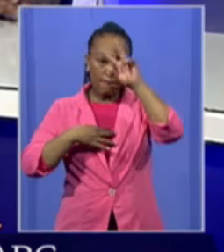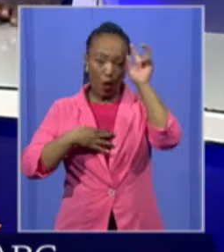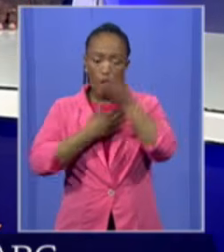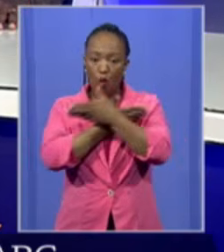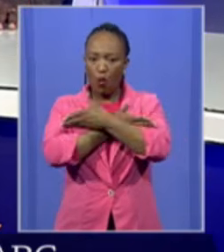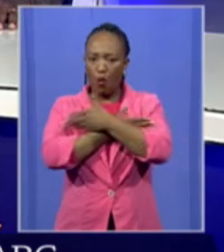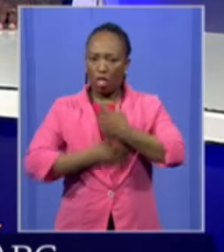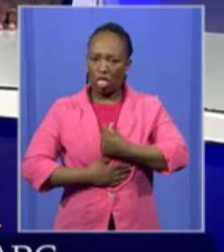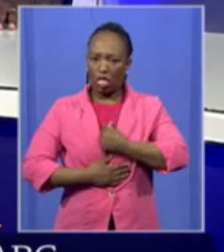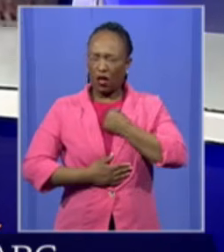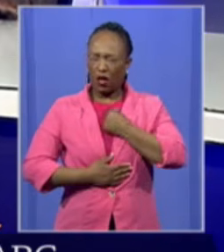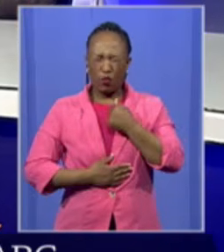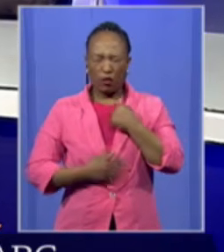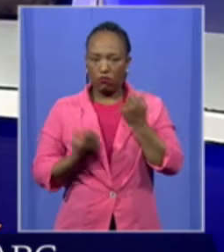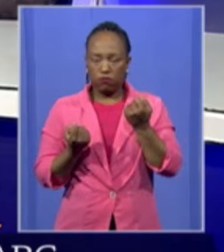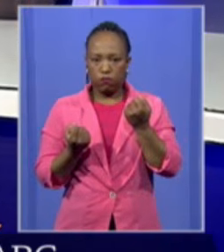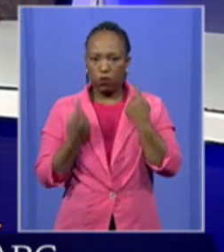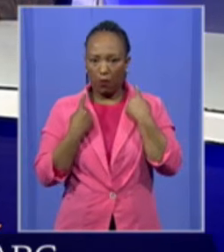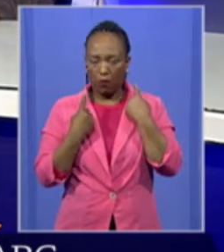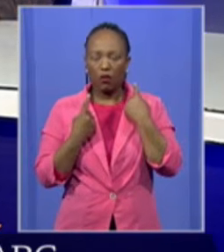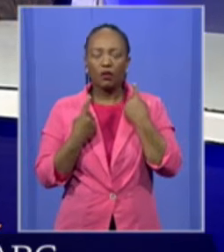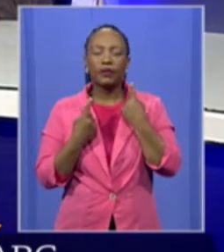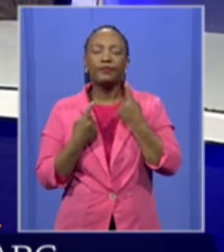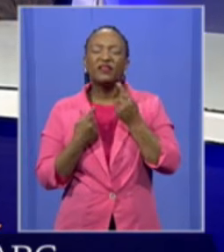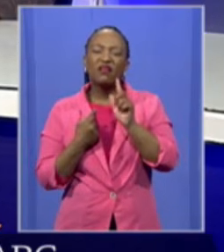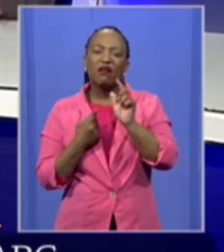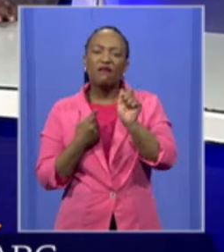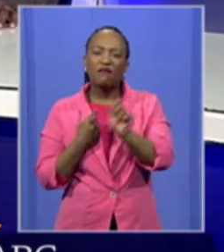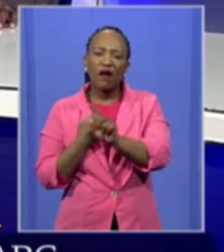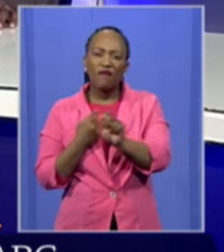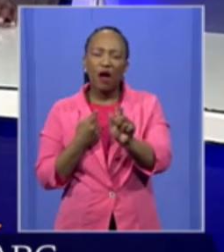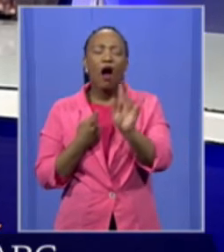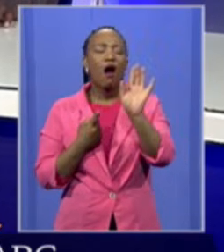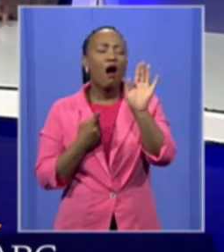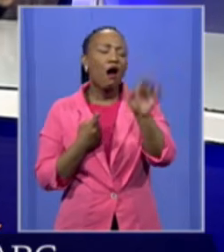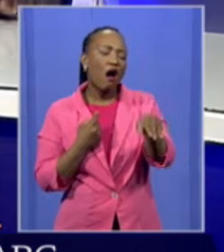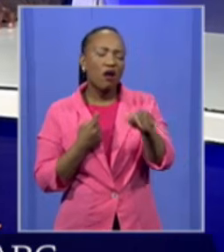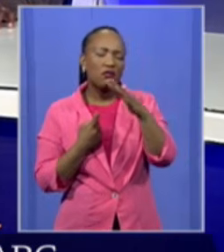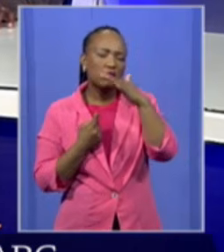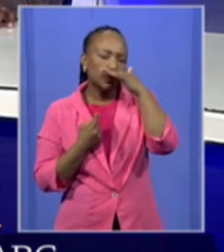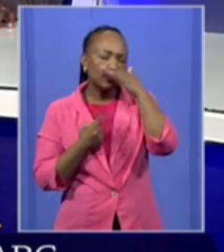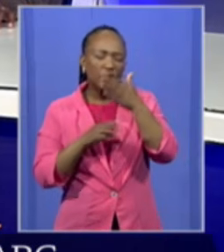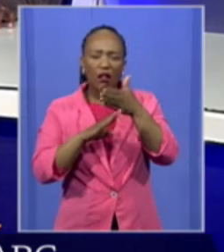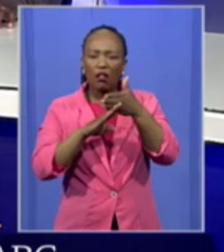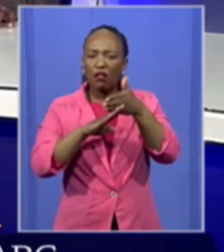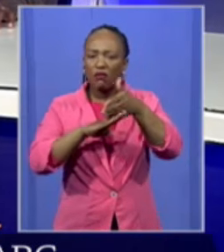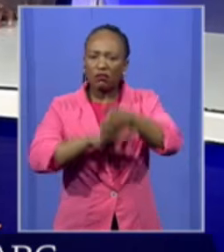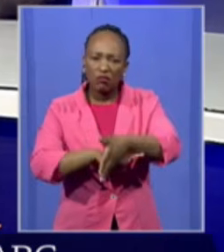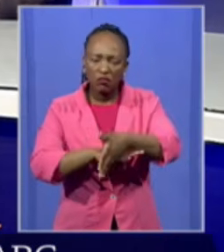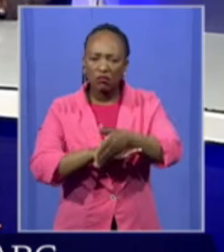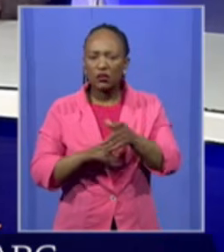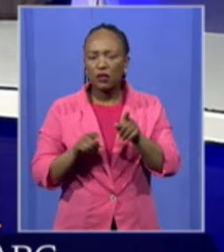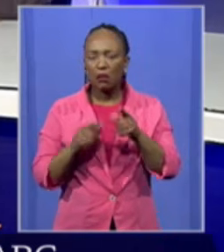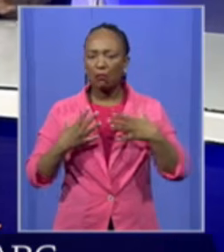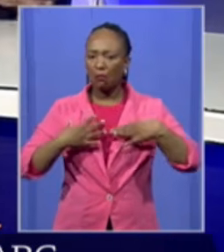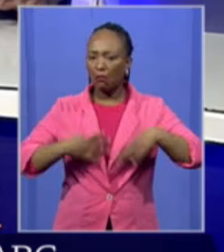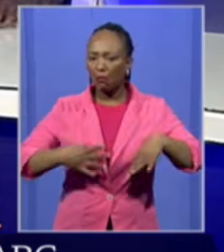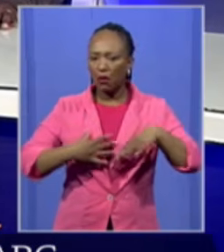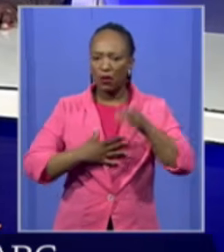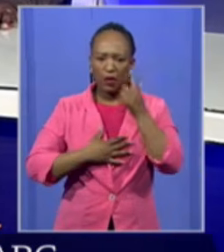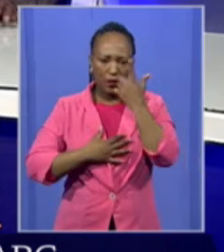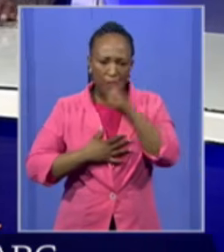re di tseba hantle mpa nako ha ntse tsamaya ra di tlwaela ra di tseba le moaparo ya ba moaparo re o tseba na o tshwenetse ho ya